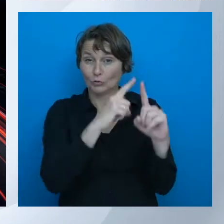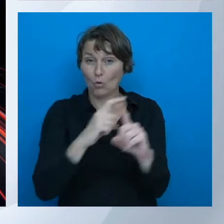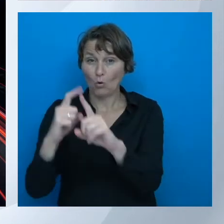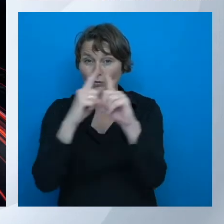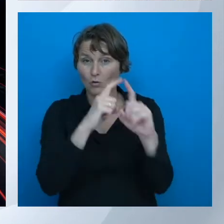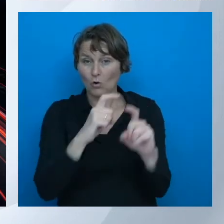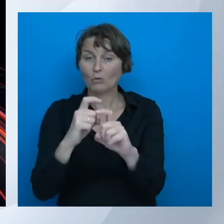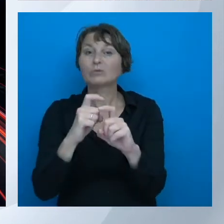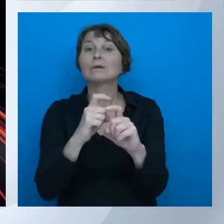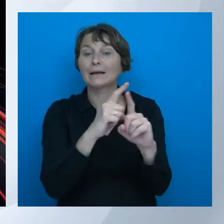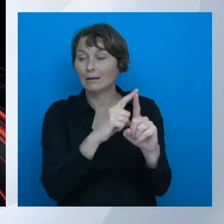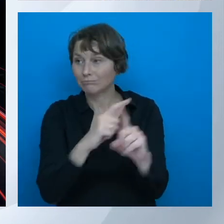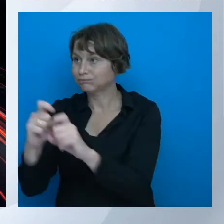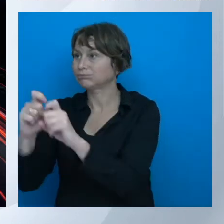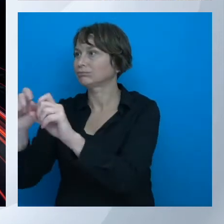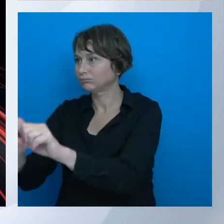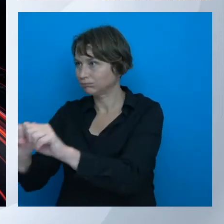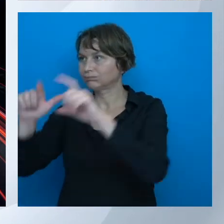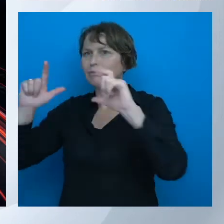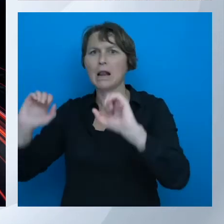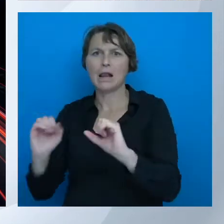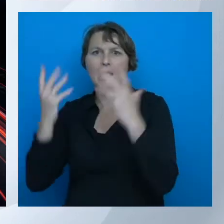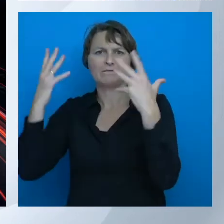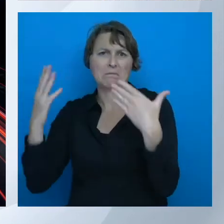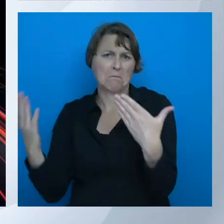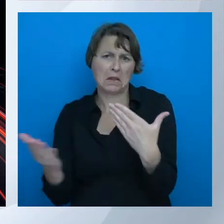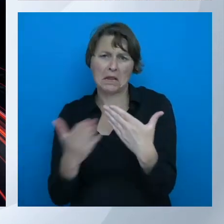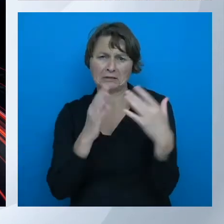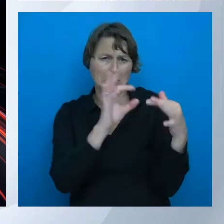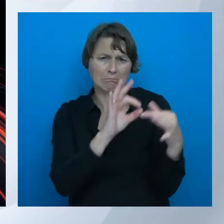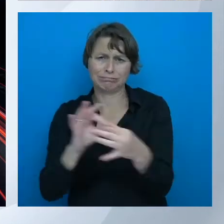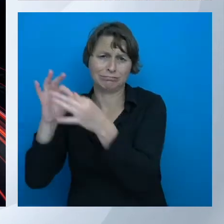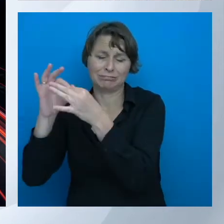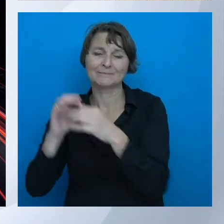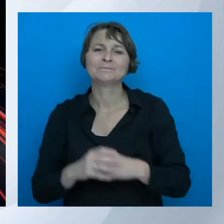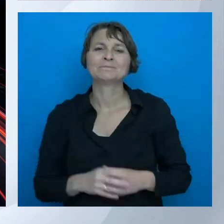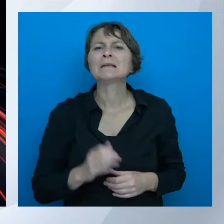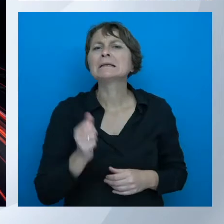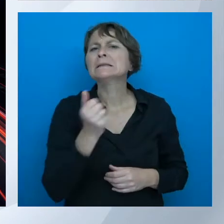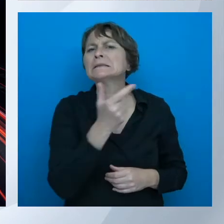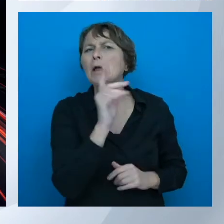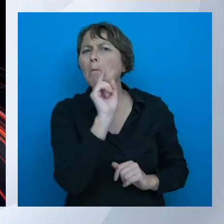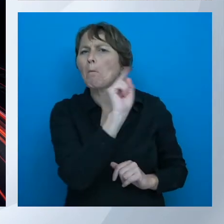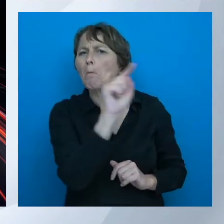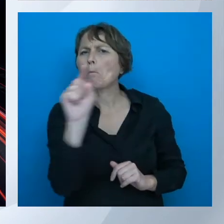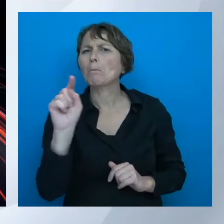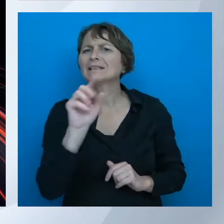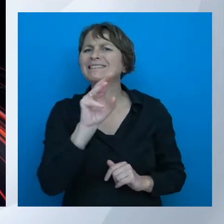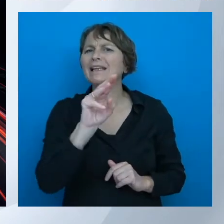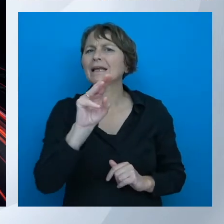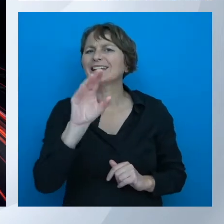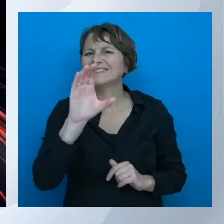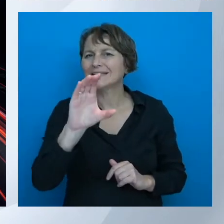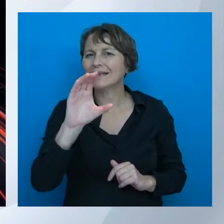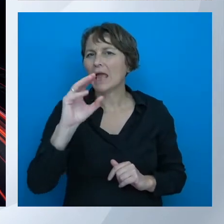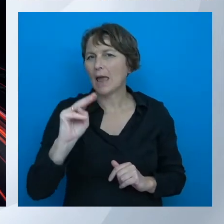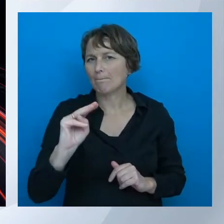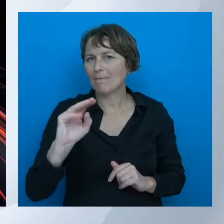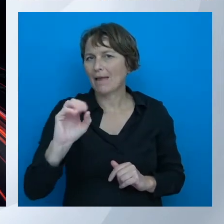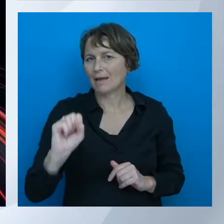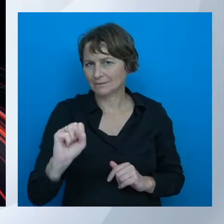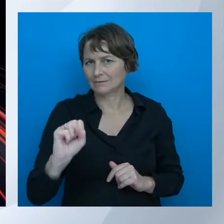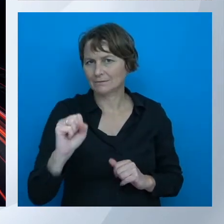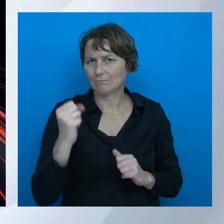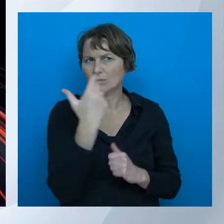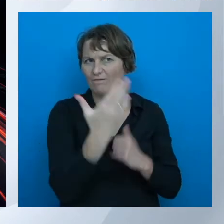website. Fairly easy. There are some CMS providers out there as well. So there are solutions if you're not